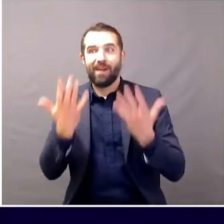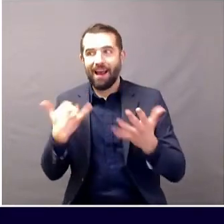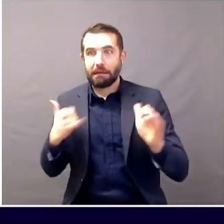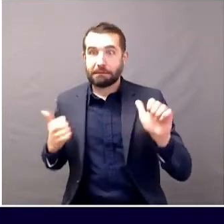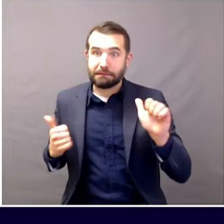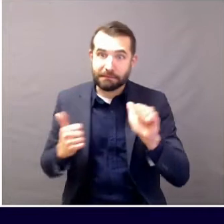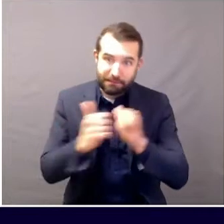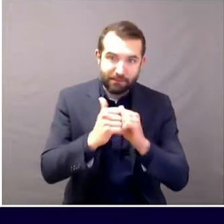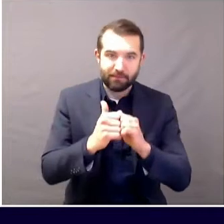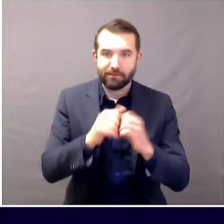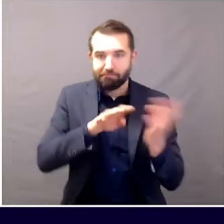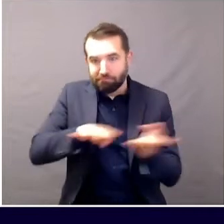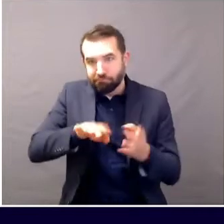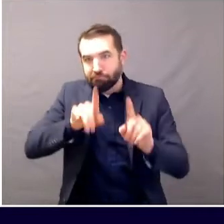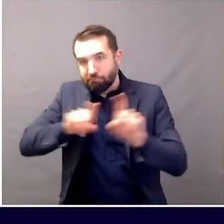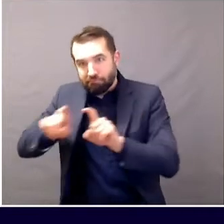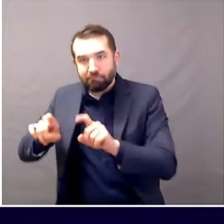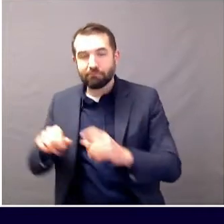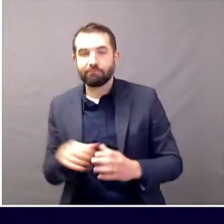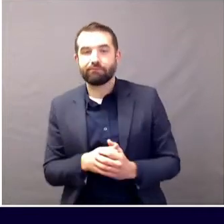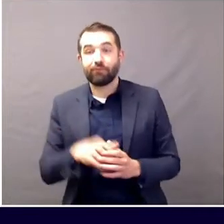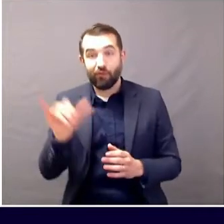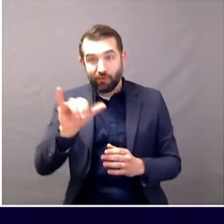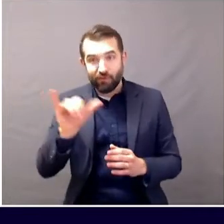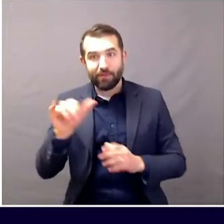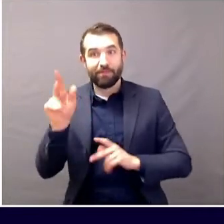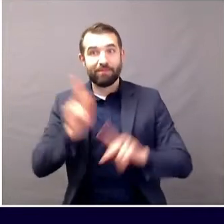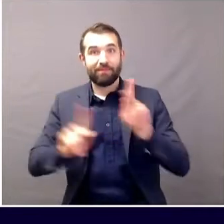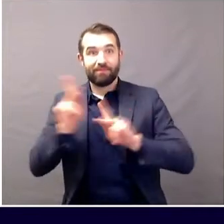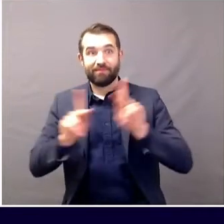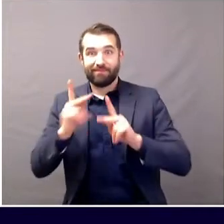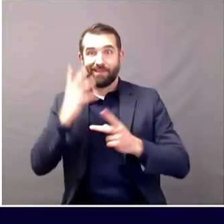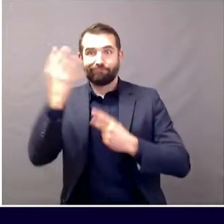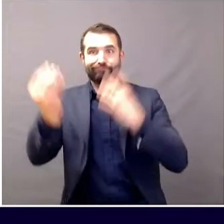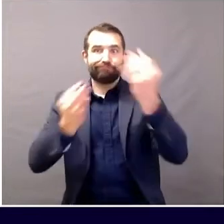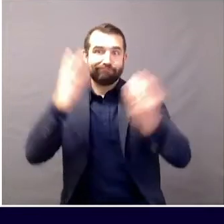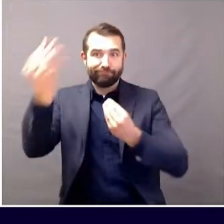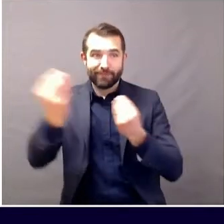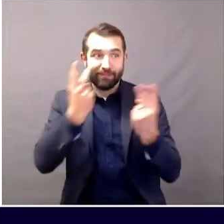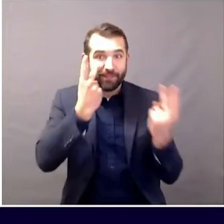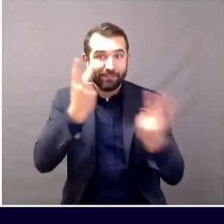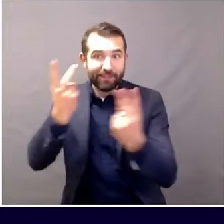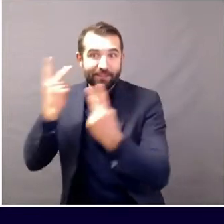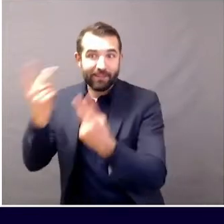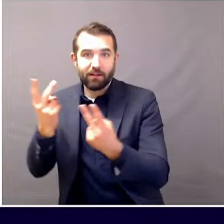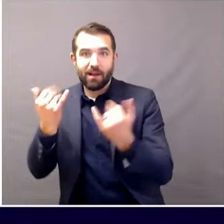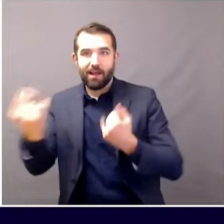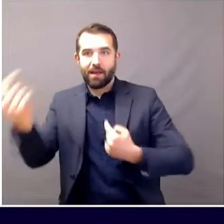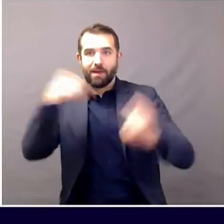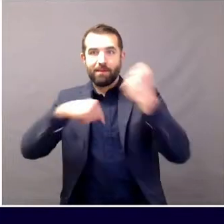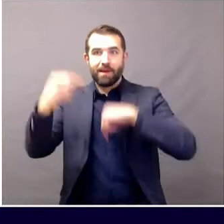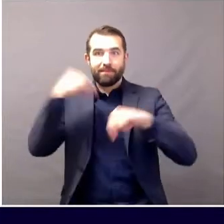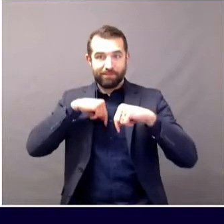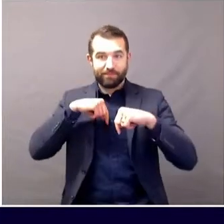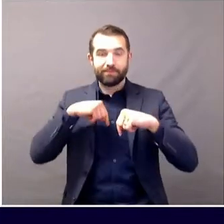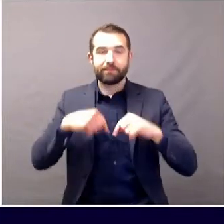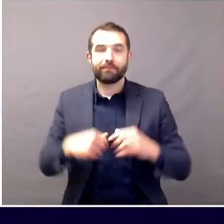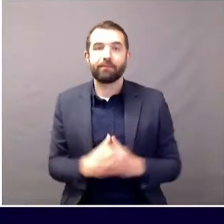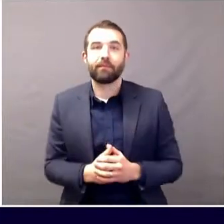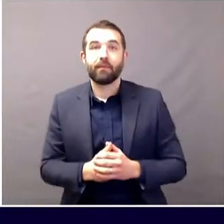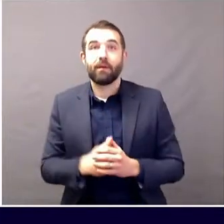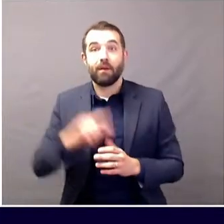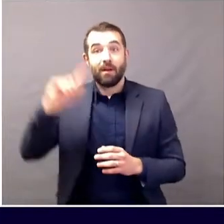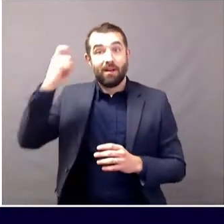as folks return to Maine and need to get tested to return into the state per Governor Mills's executive